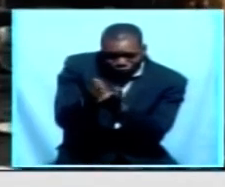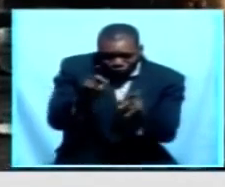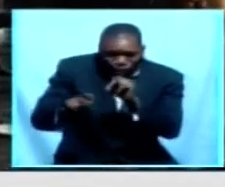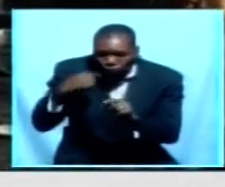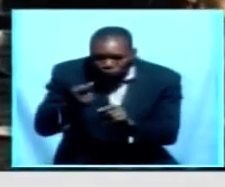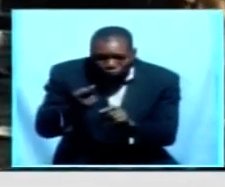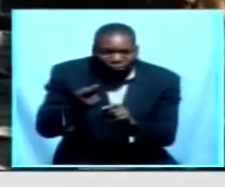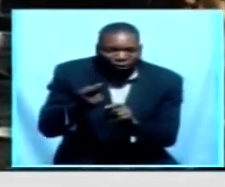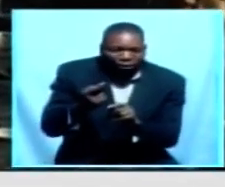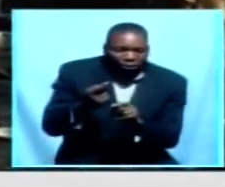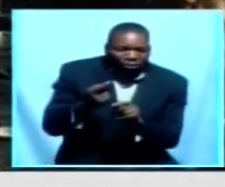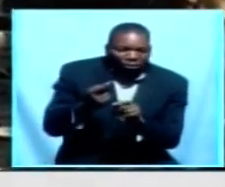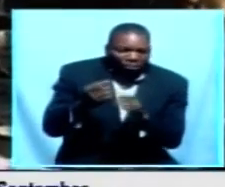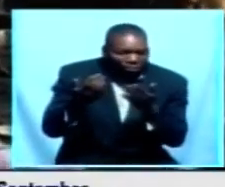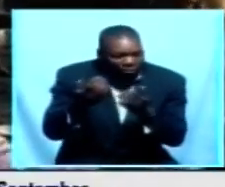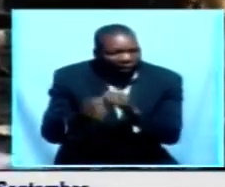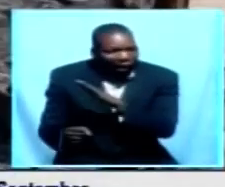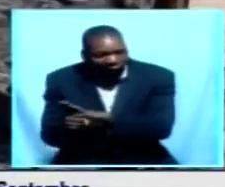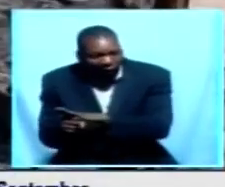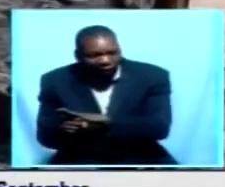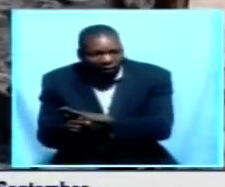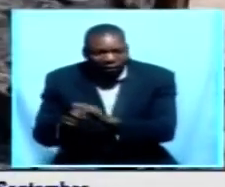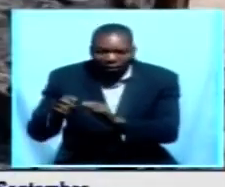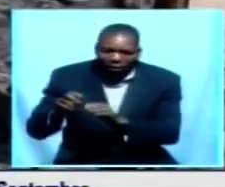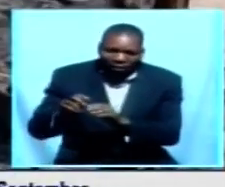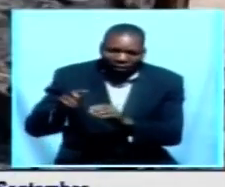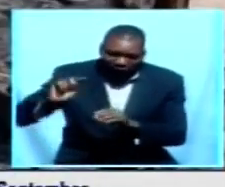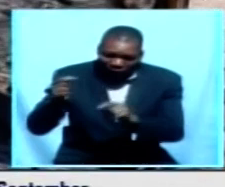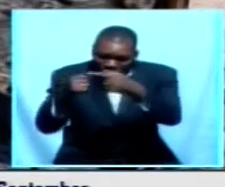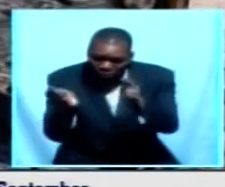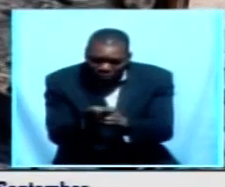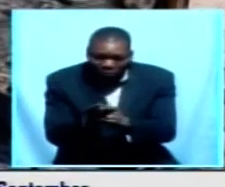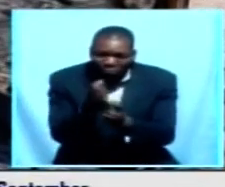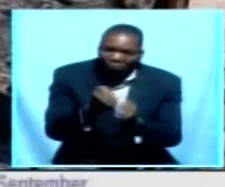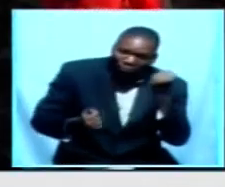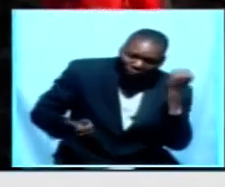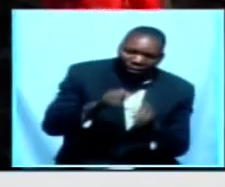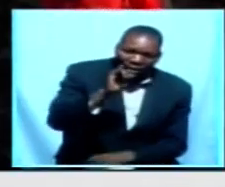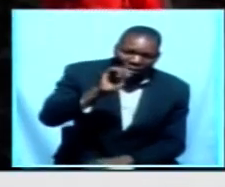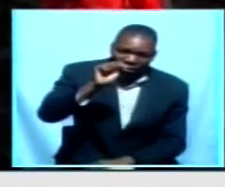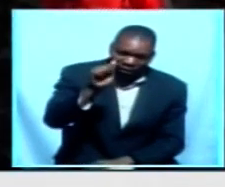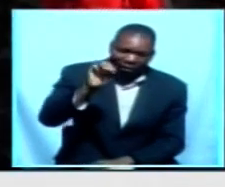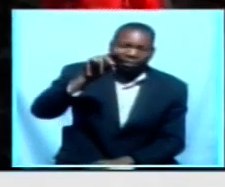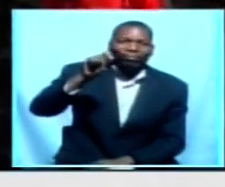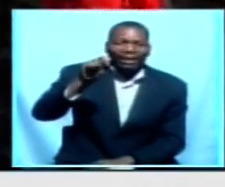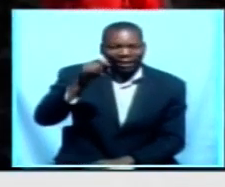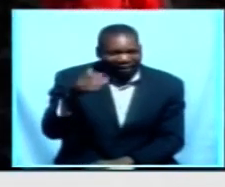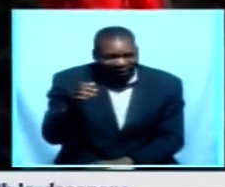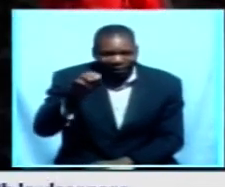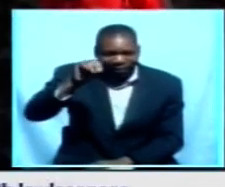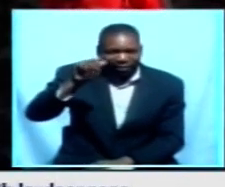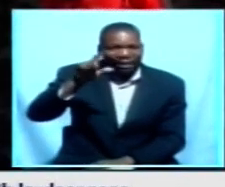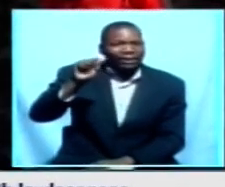first bunch that's at the camp, those that came on their own, they were running for safety. They came from Itapa, they came from Mala, they came from Muchilala, they came